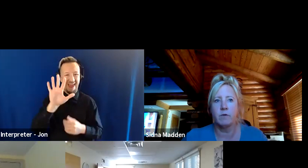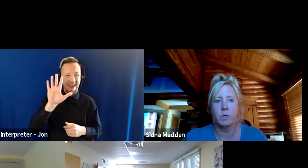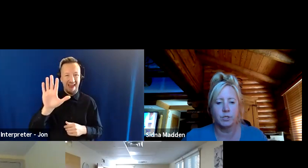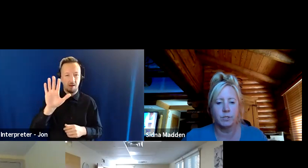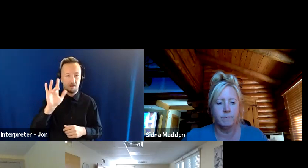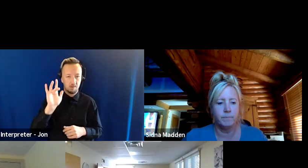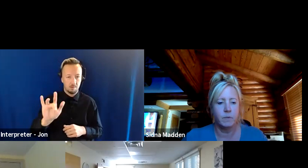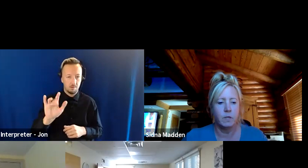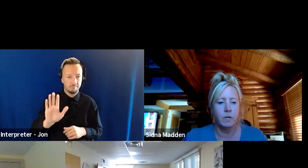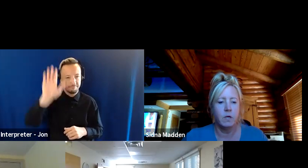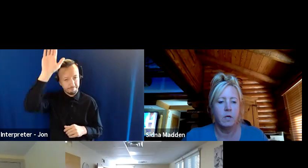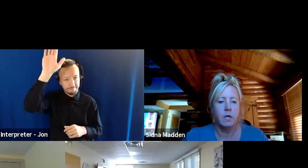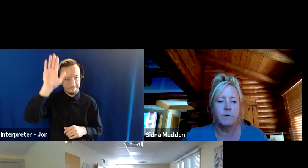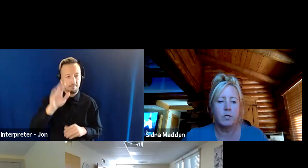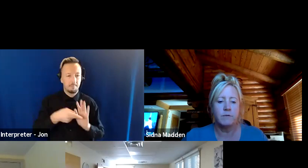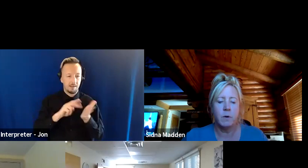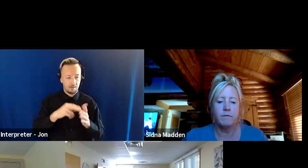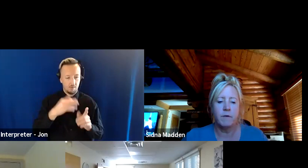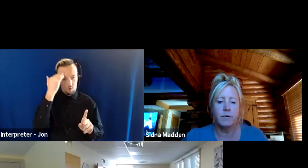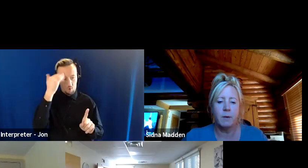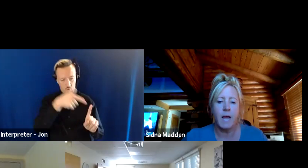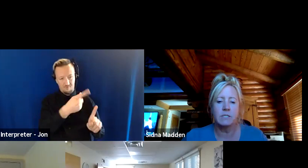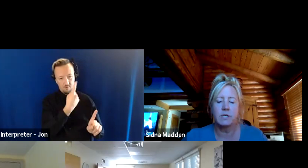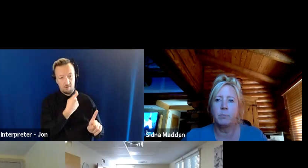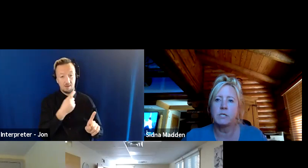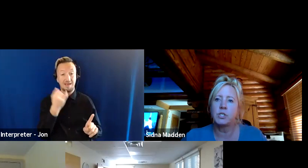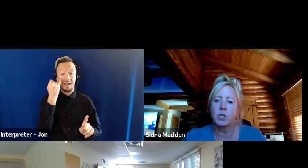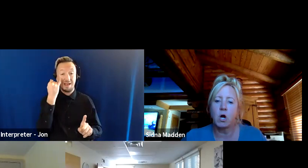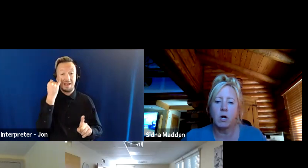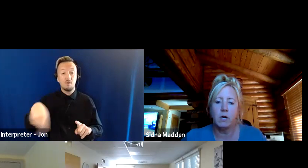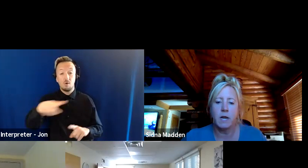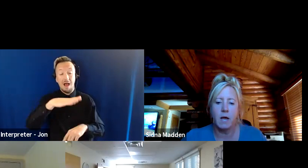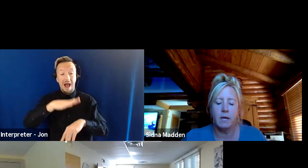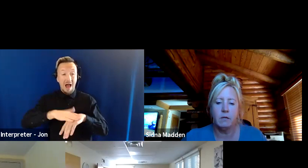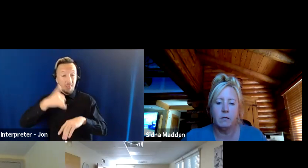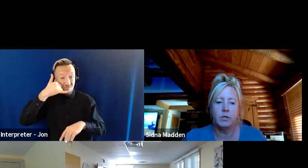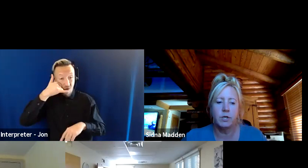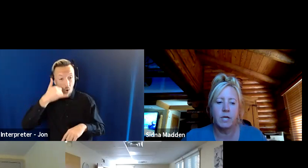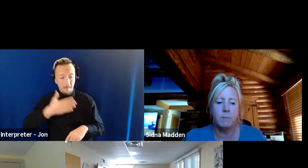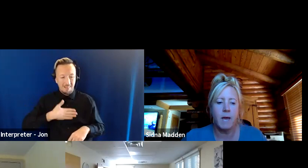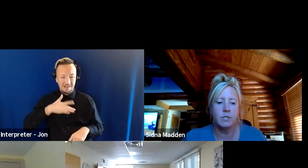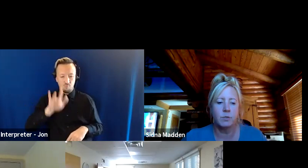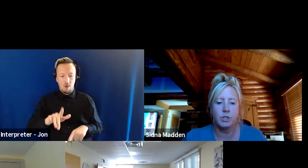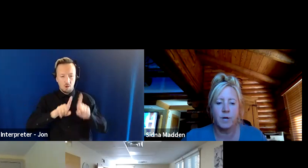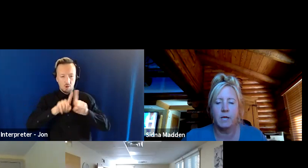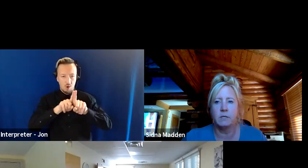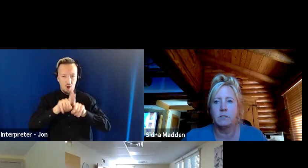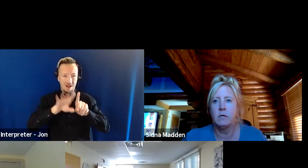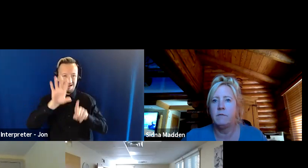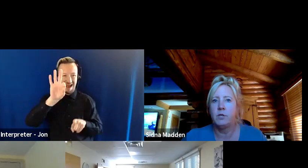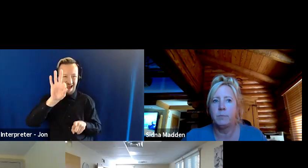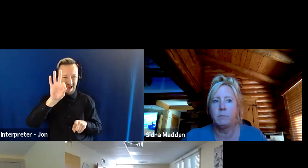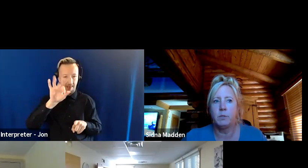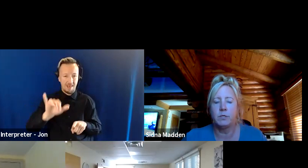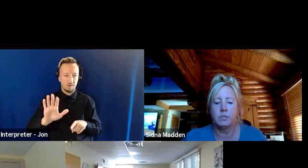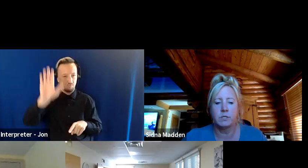that you have a question. And for those of you on the phone today, we ask that you press *9 on your keypad to raise your hand,